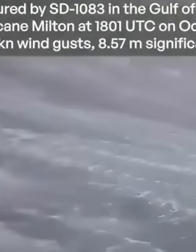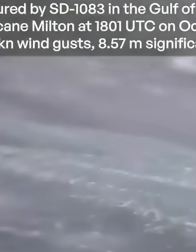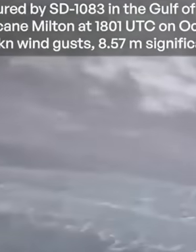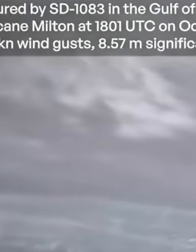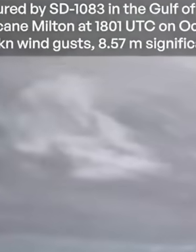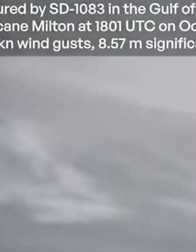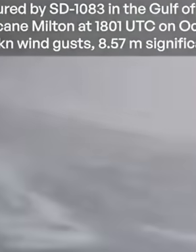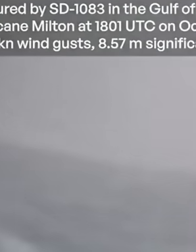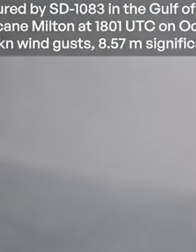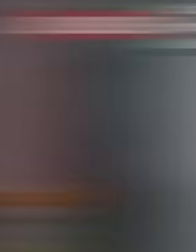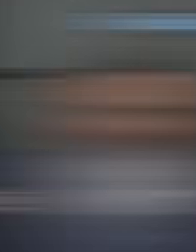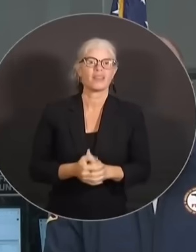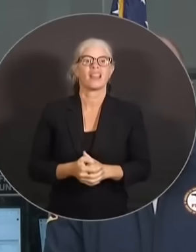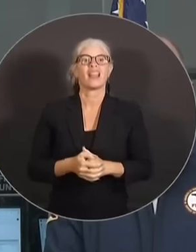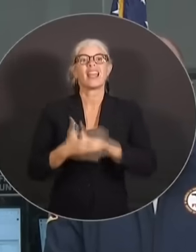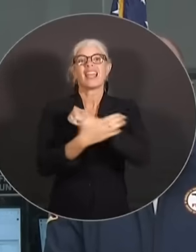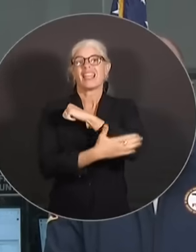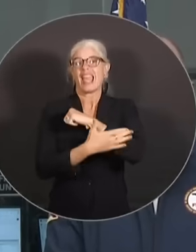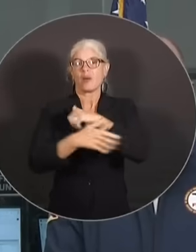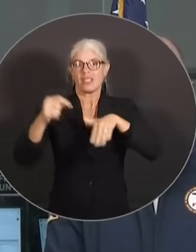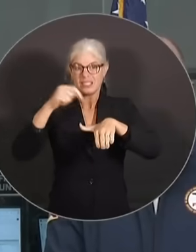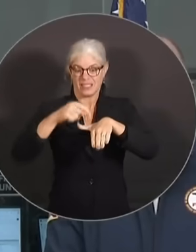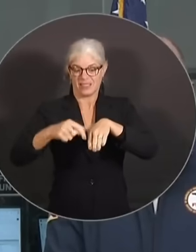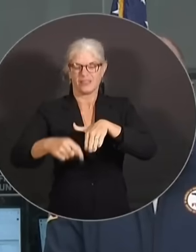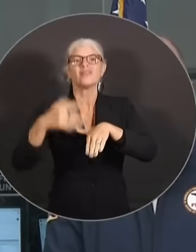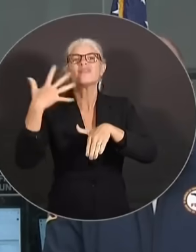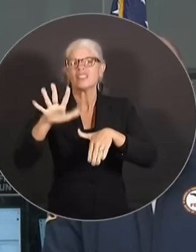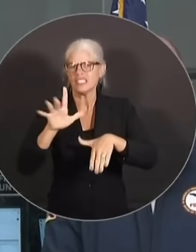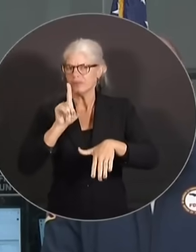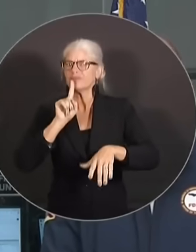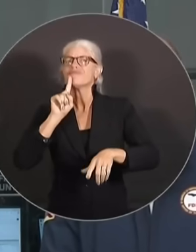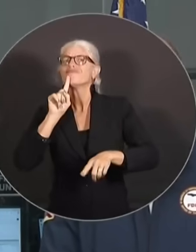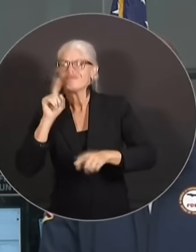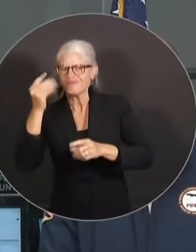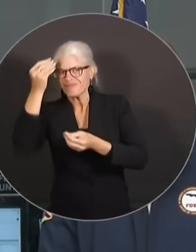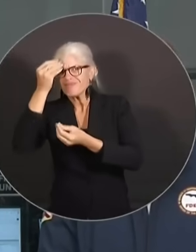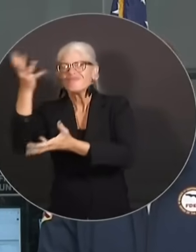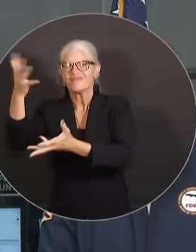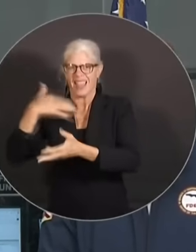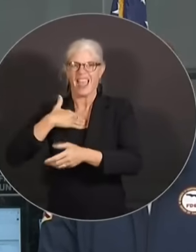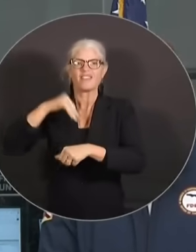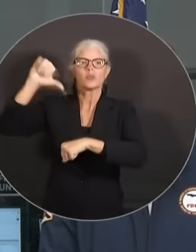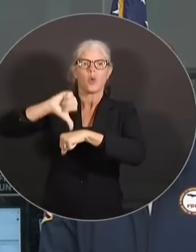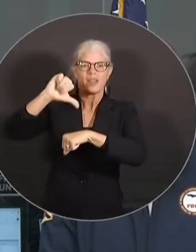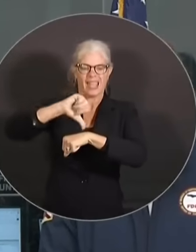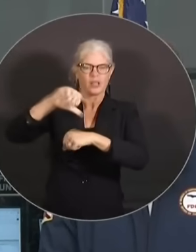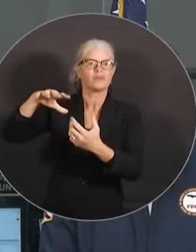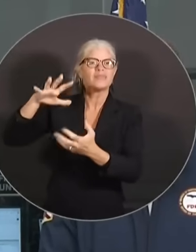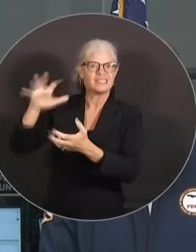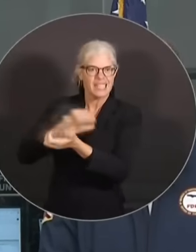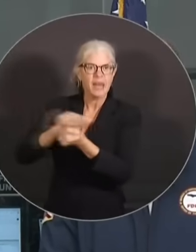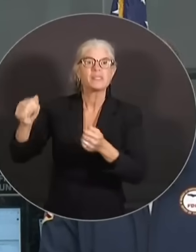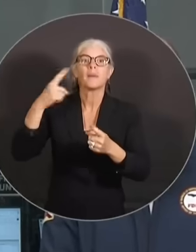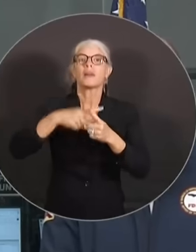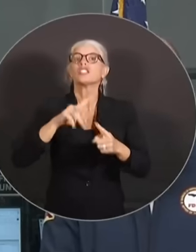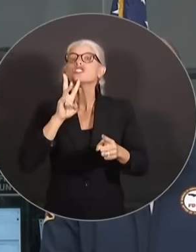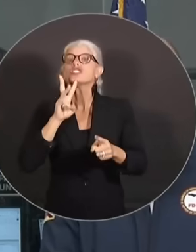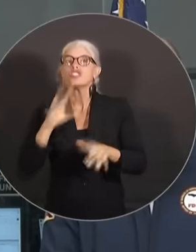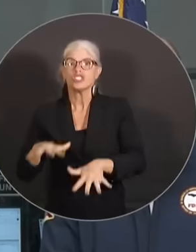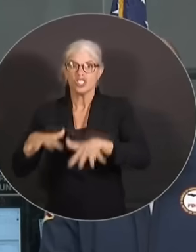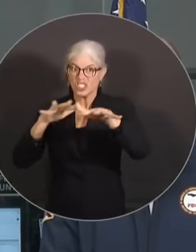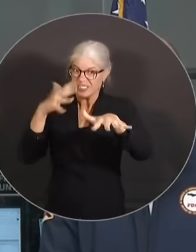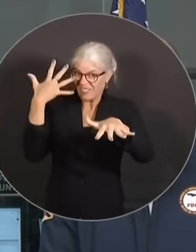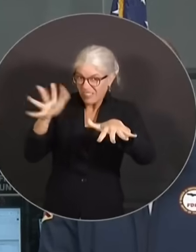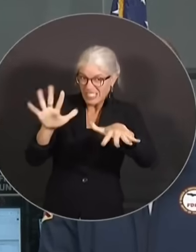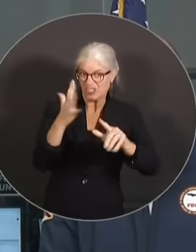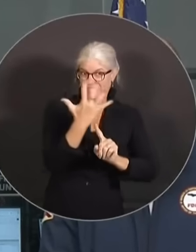as it marched towards land. Peak storm surge is predicted to be between 5 and 13 feet, depending on where